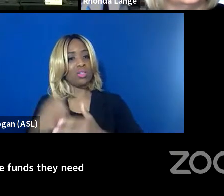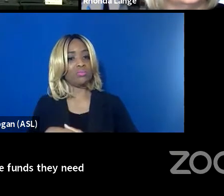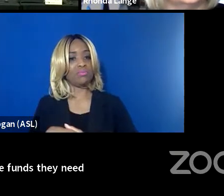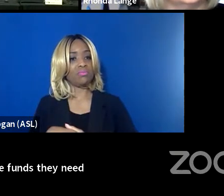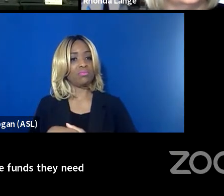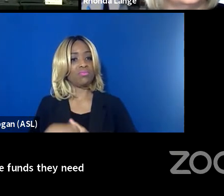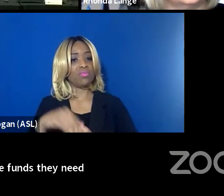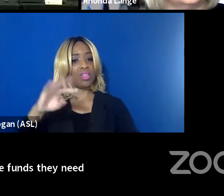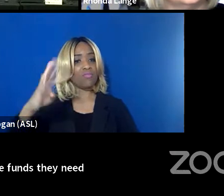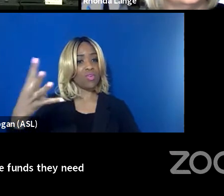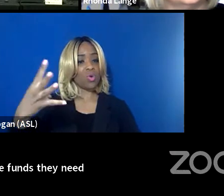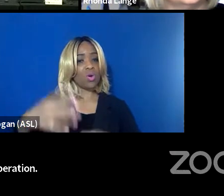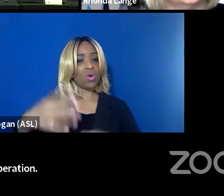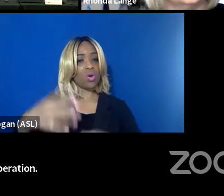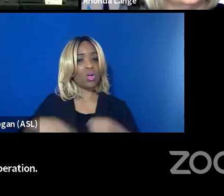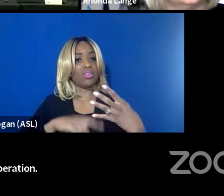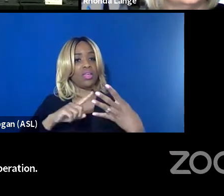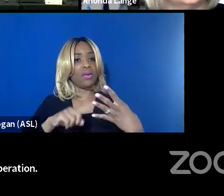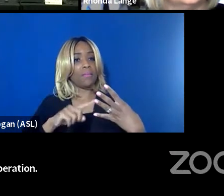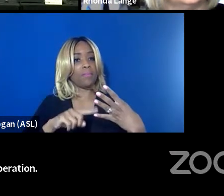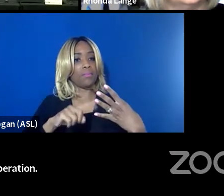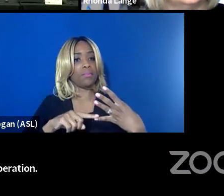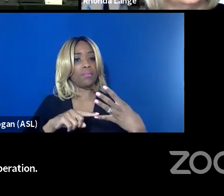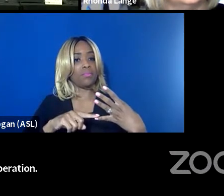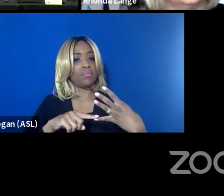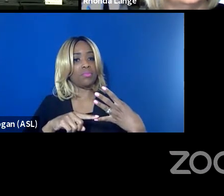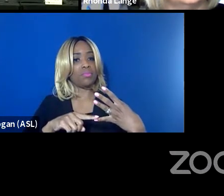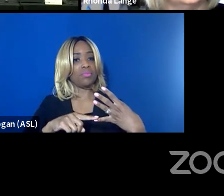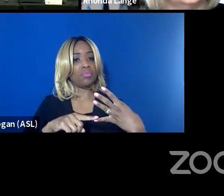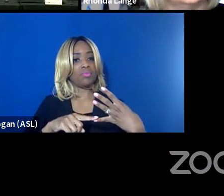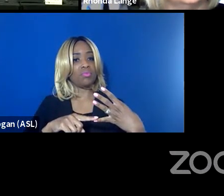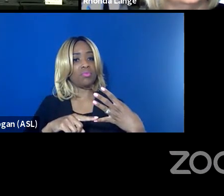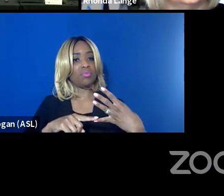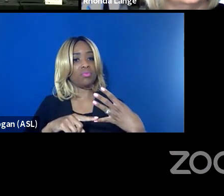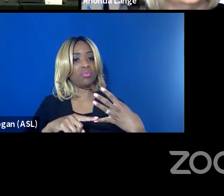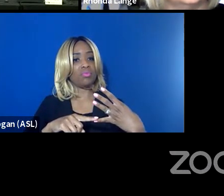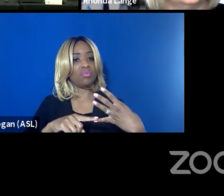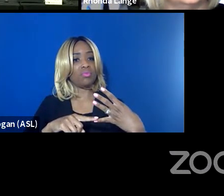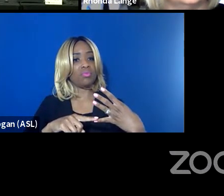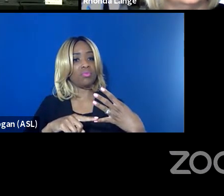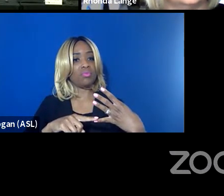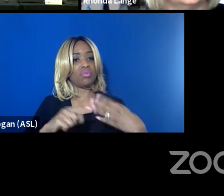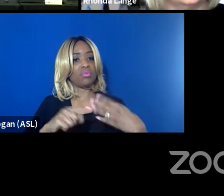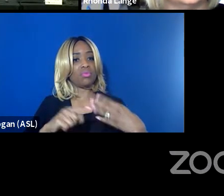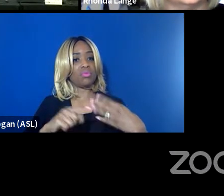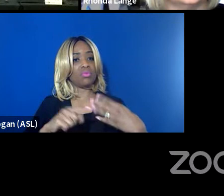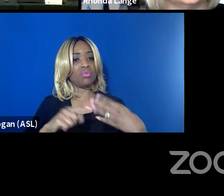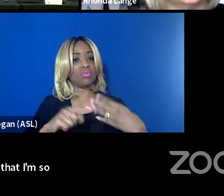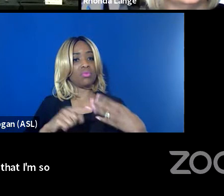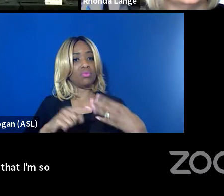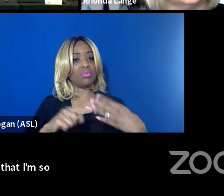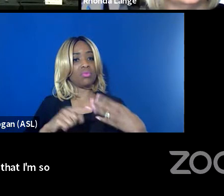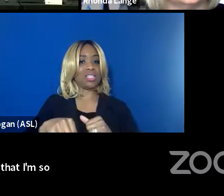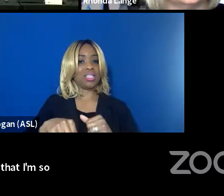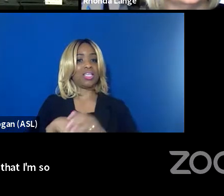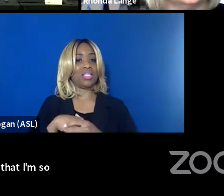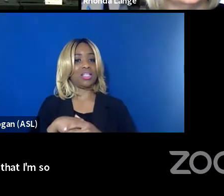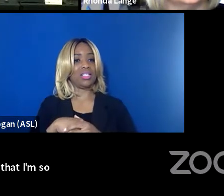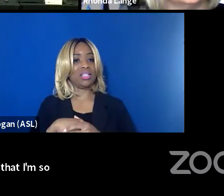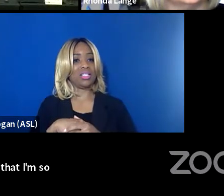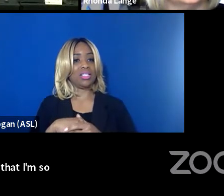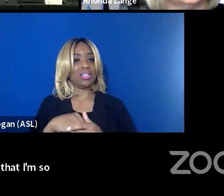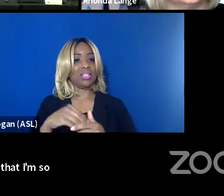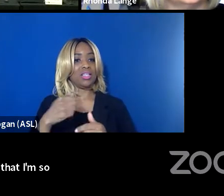The fourth thought is that I'm so happy you came to Muskegon. We are on the